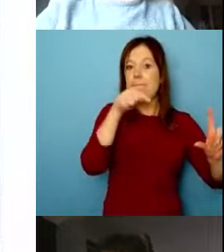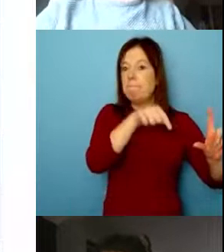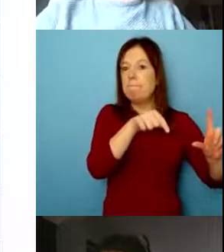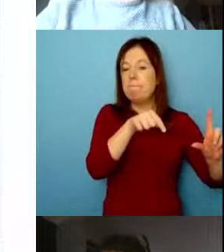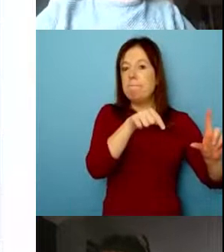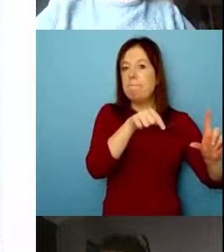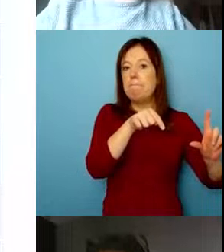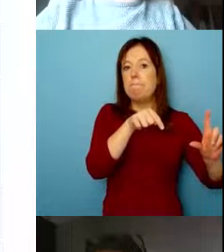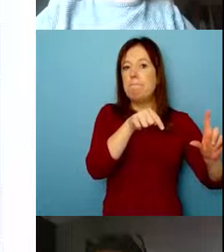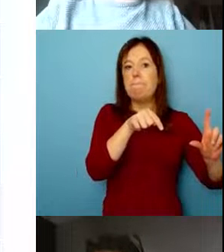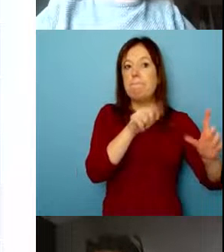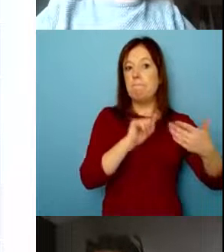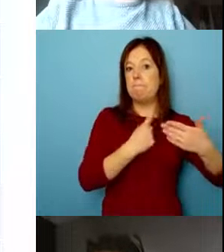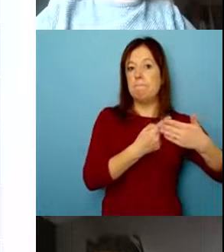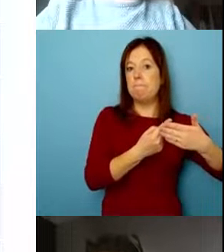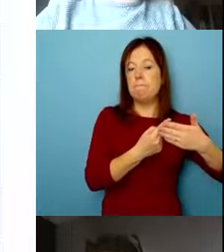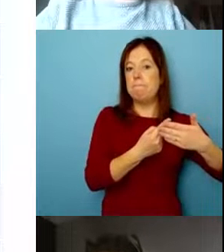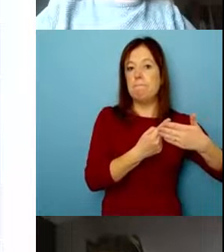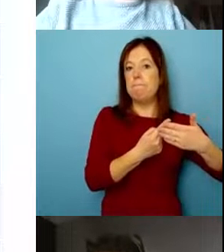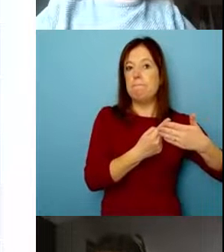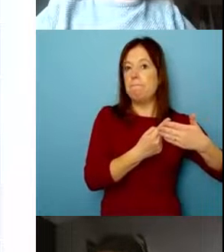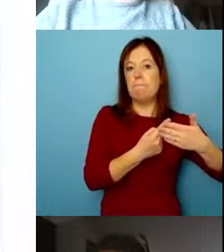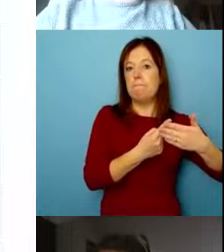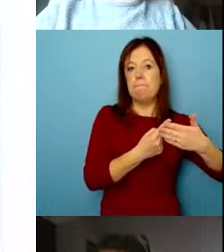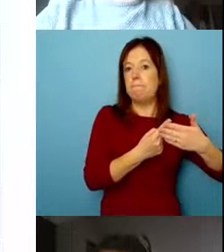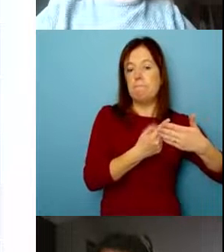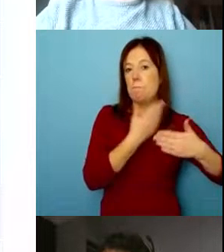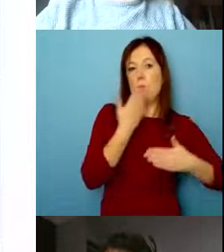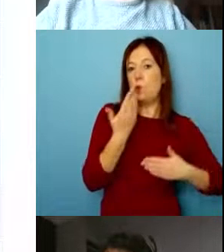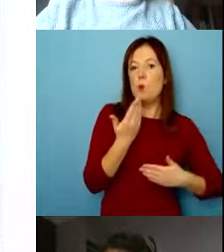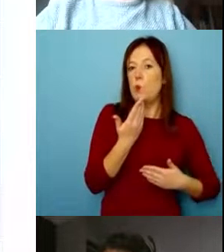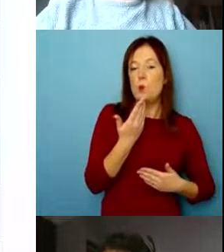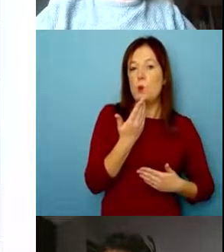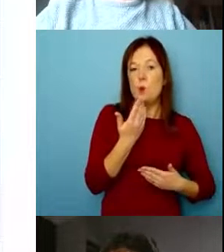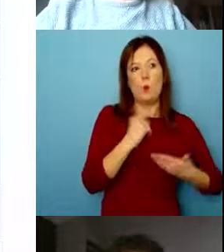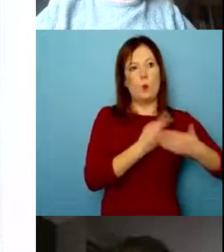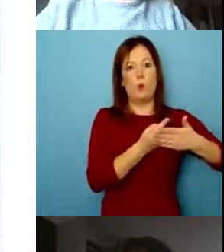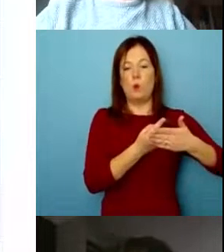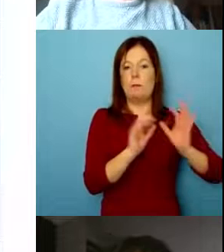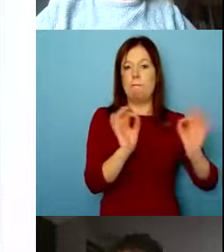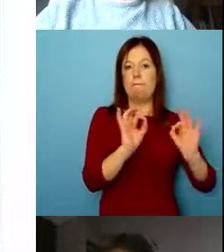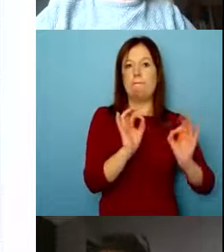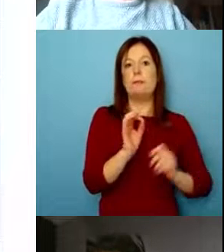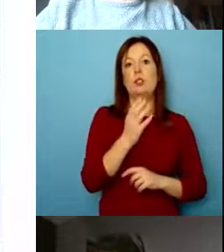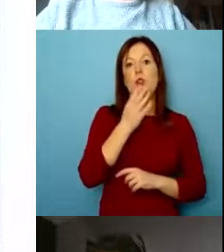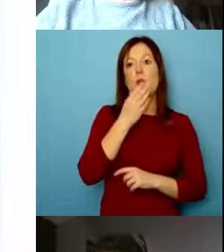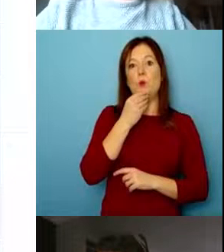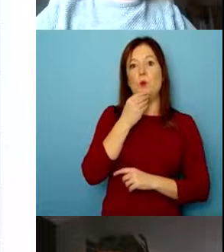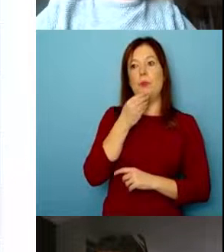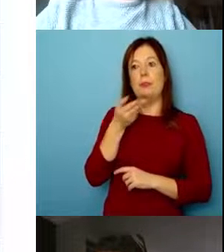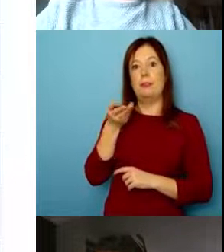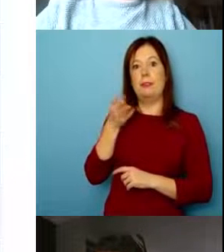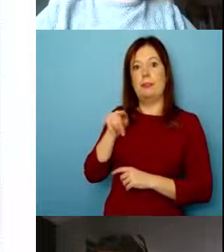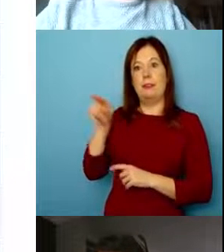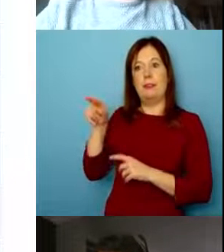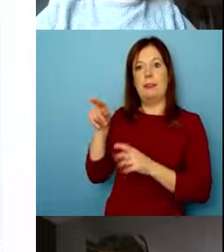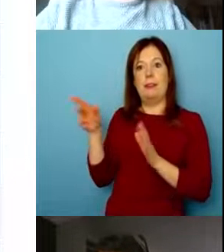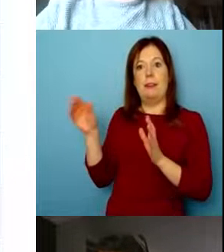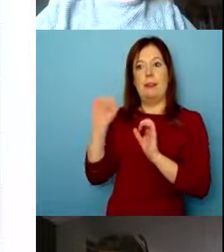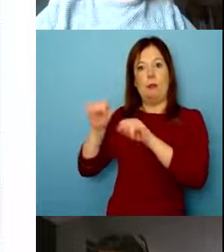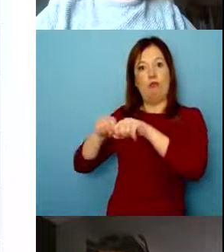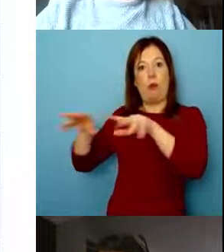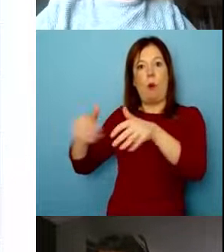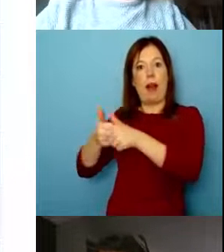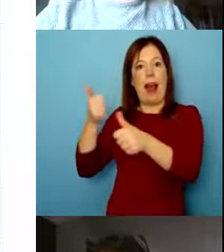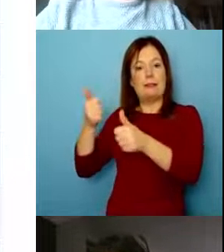support in-vision signing by themselves at the moment, they rely on assets provided as part of the application or the